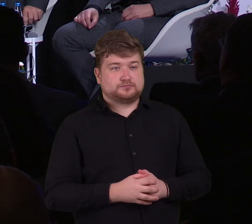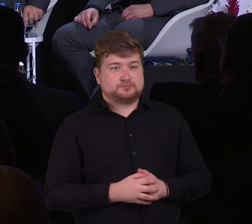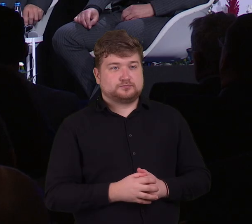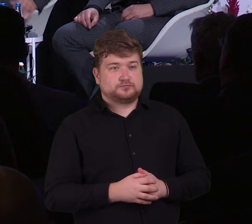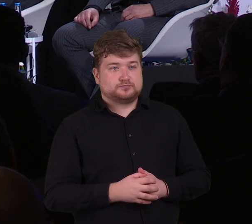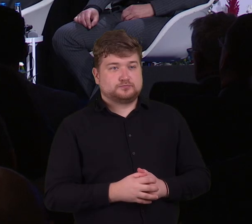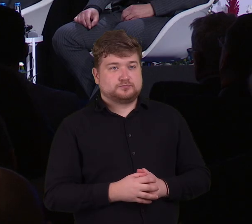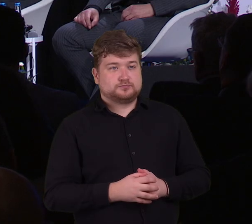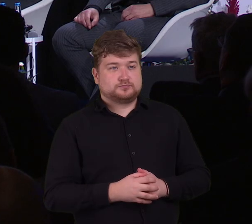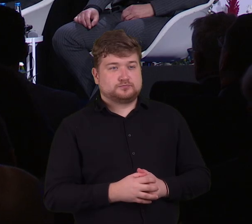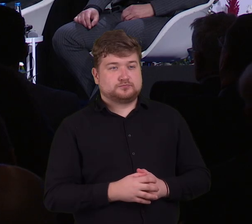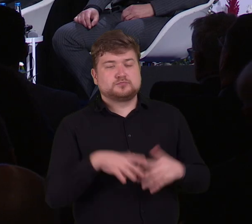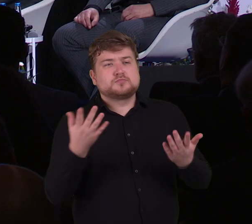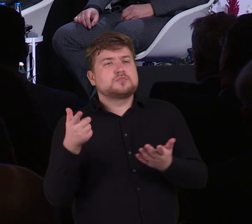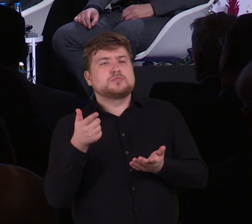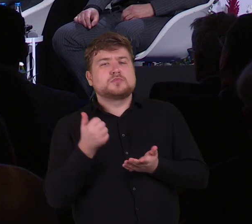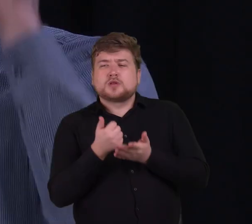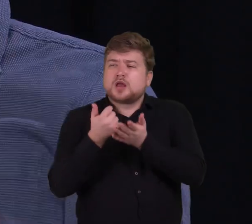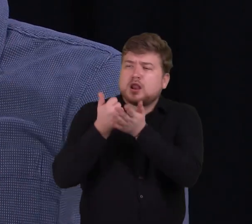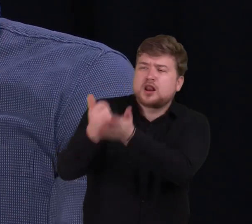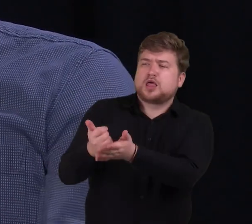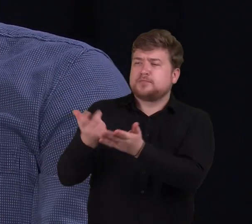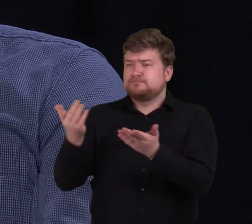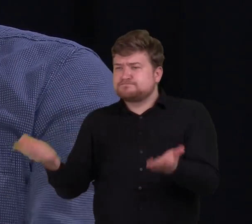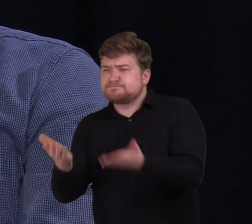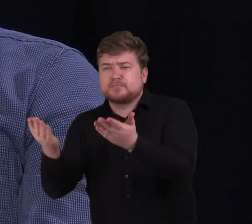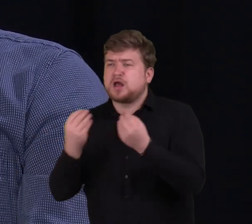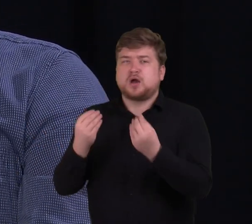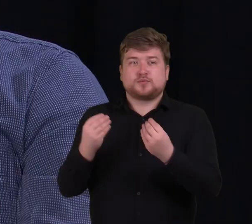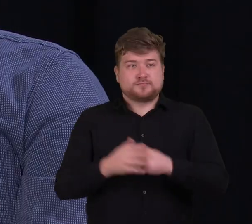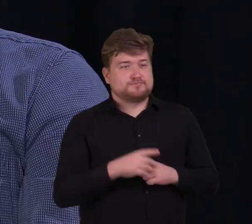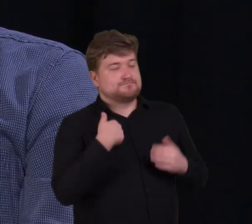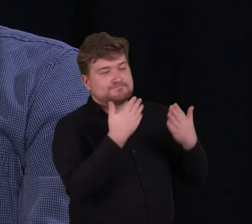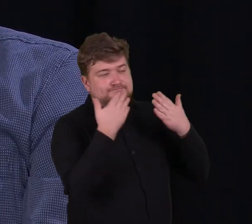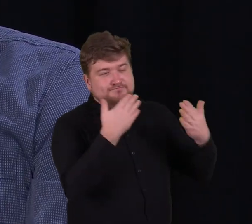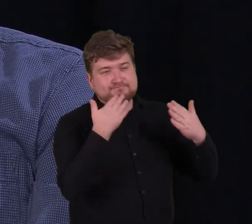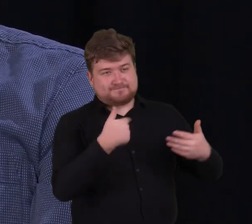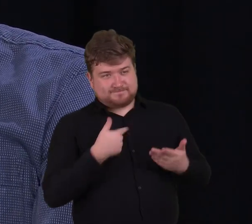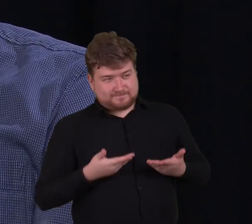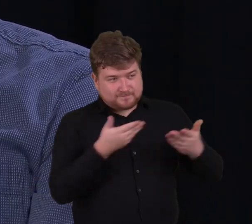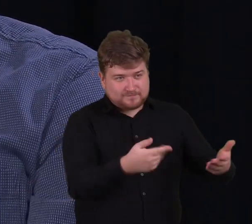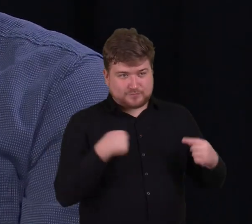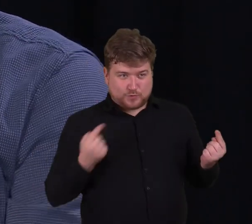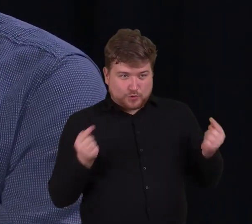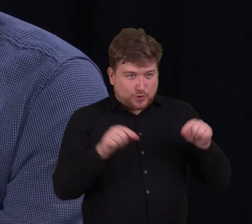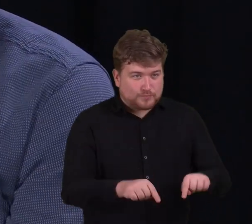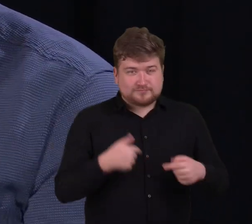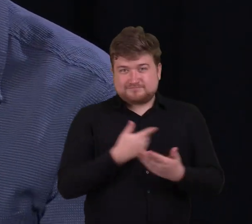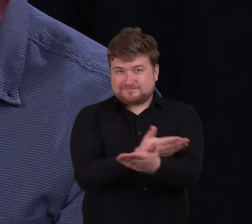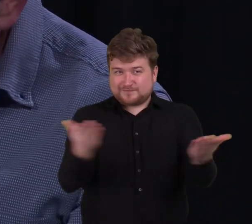welcome here in Kraków. And it's really nice to see so many people in this event discussing about our common